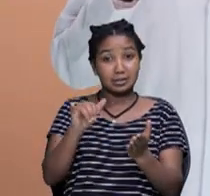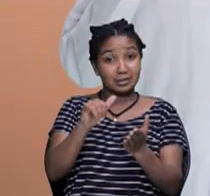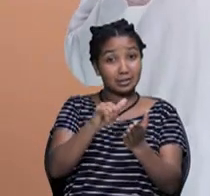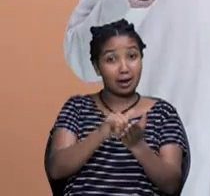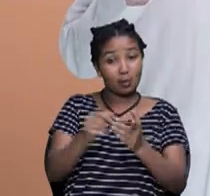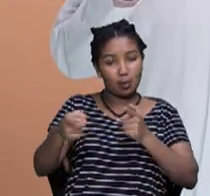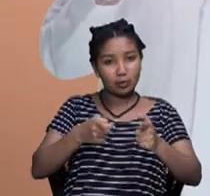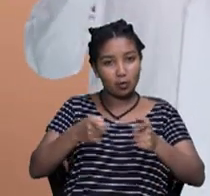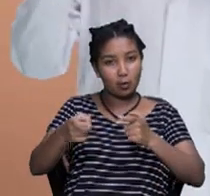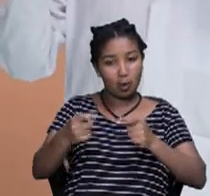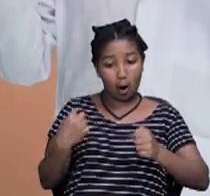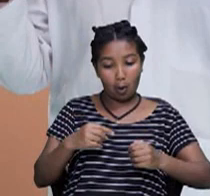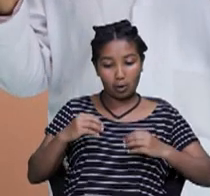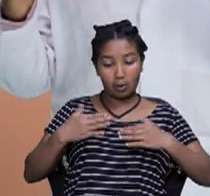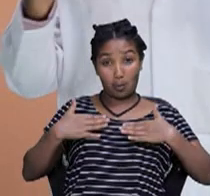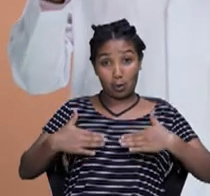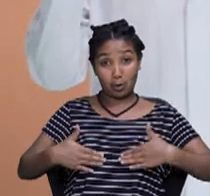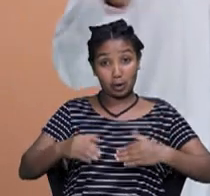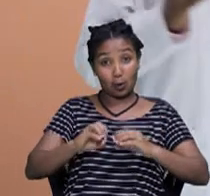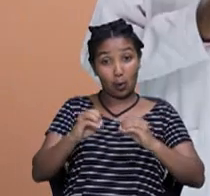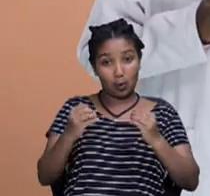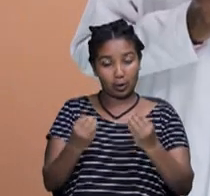that control our body organ.